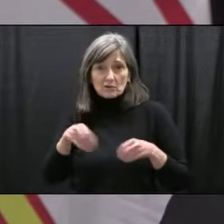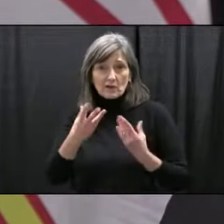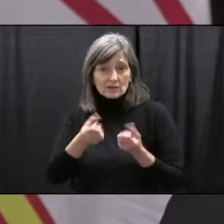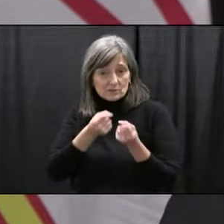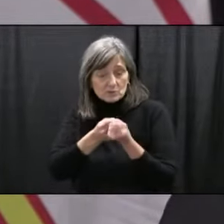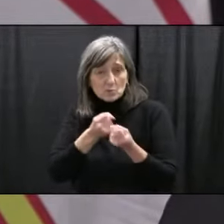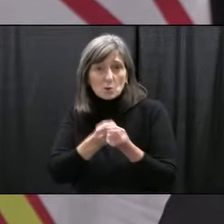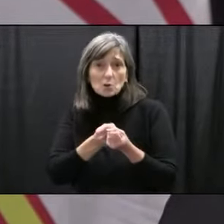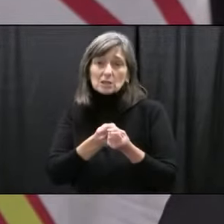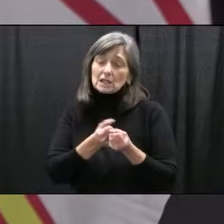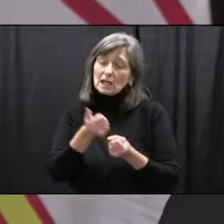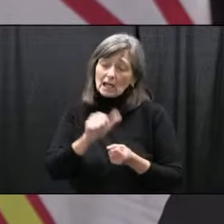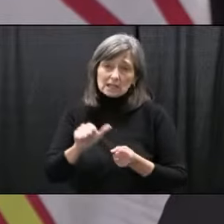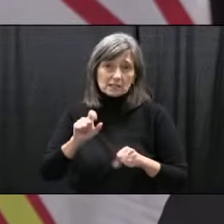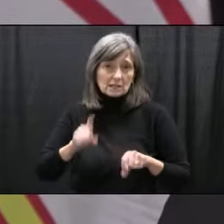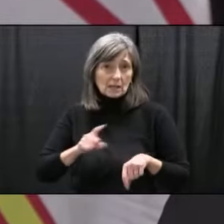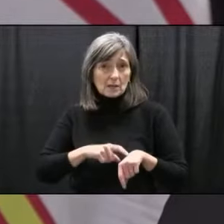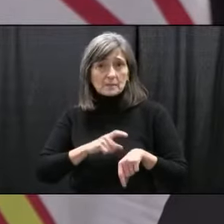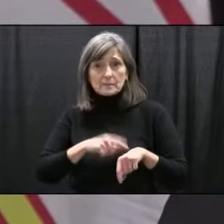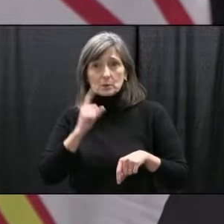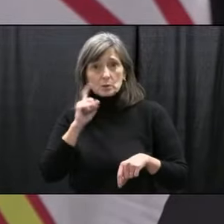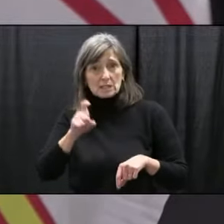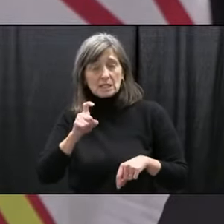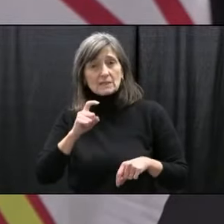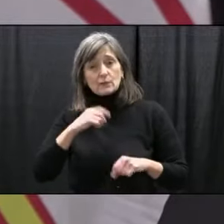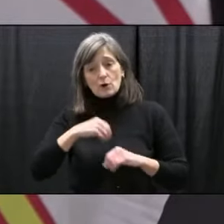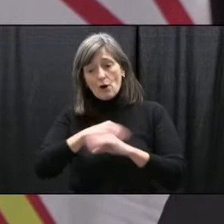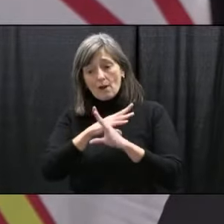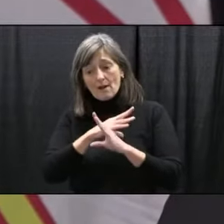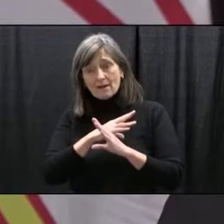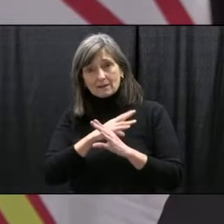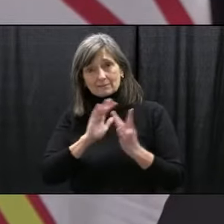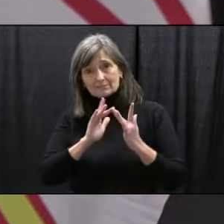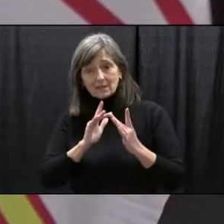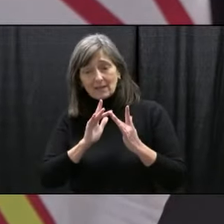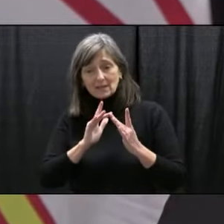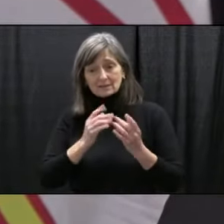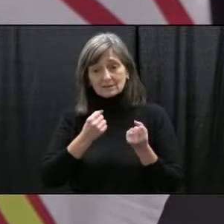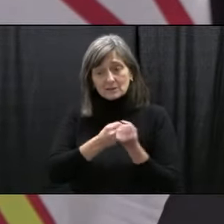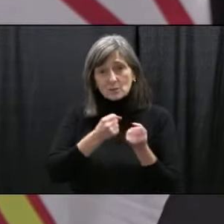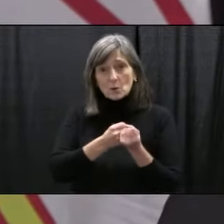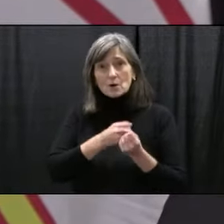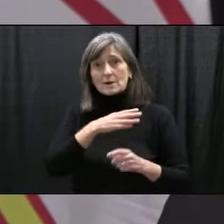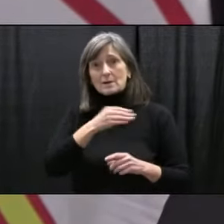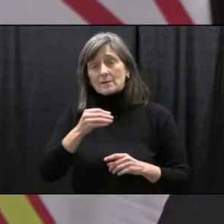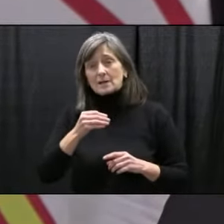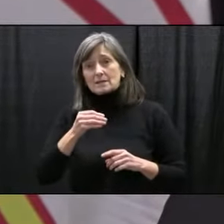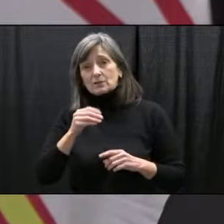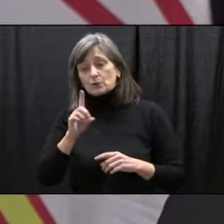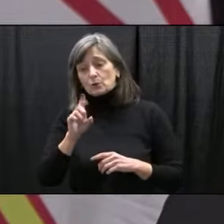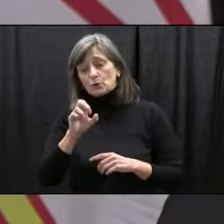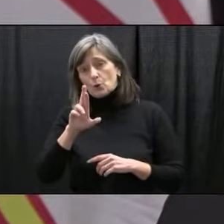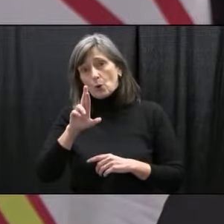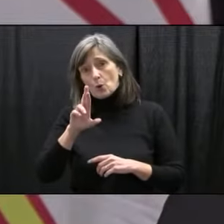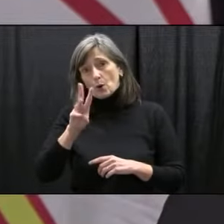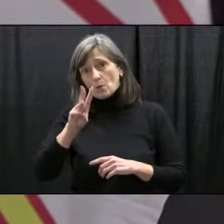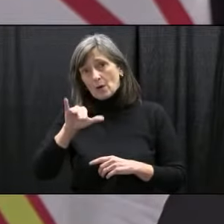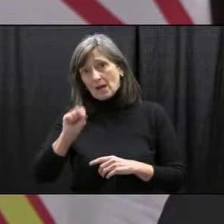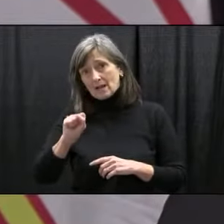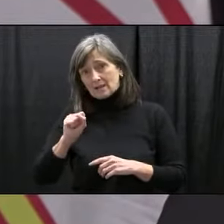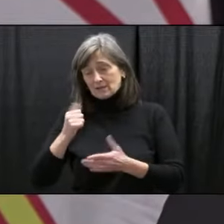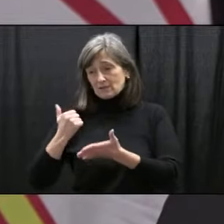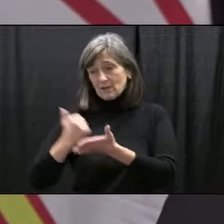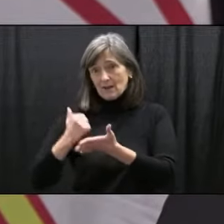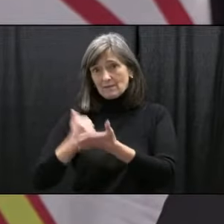our Doorways program, our online resources, and to reach out. And over the coming days, we will be looking